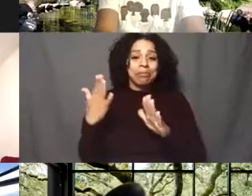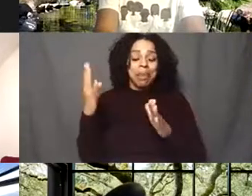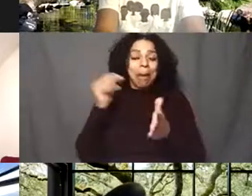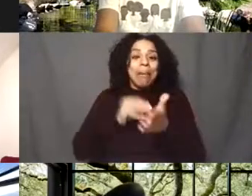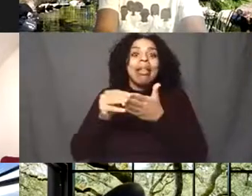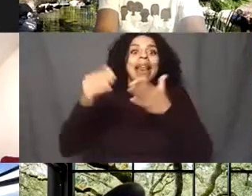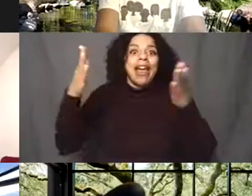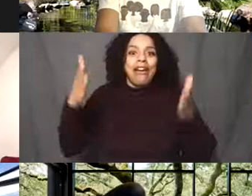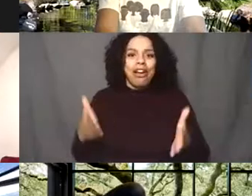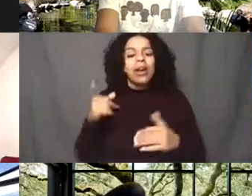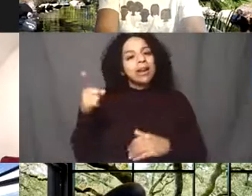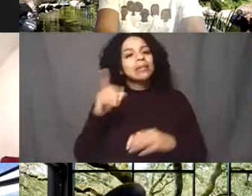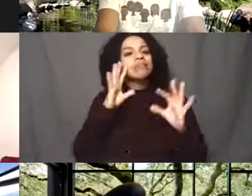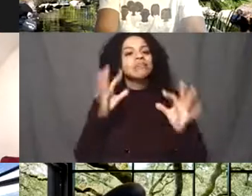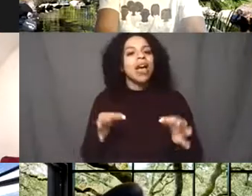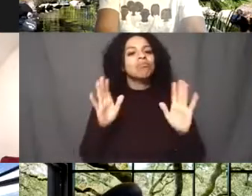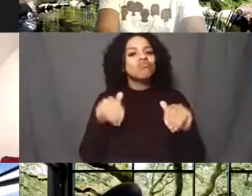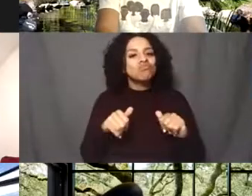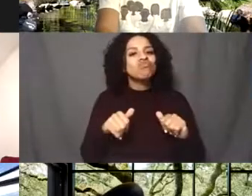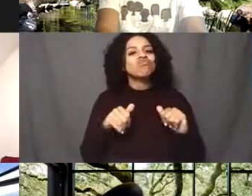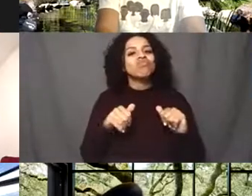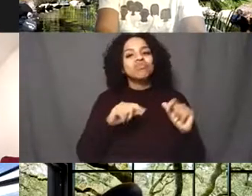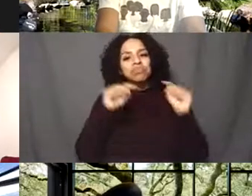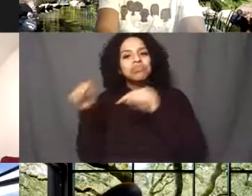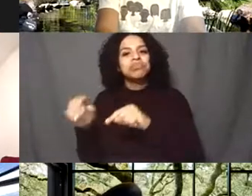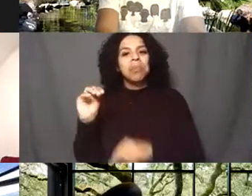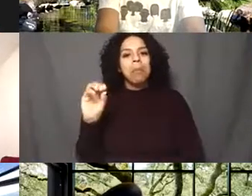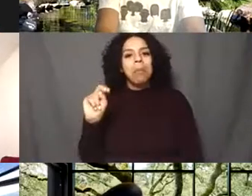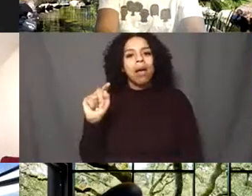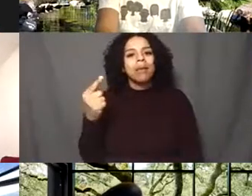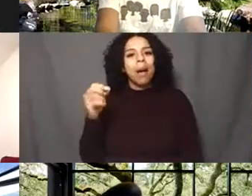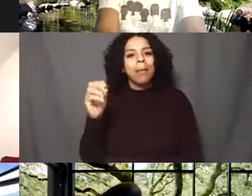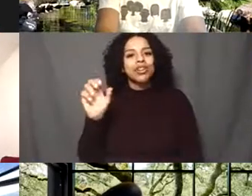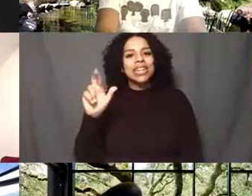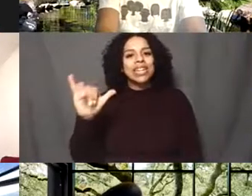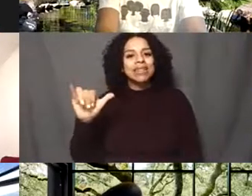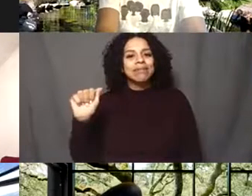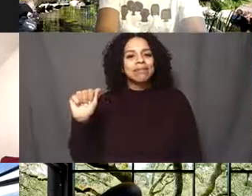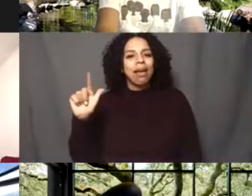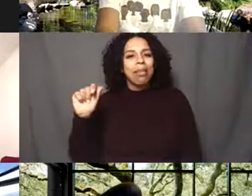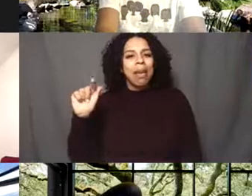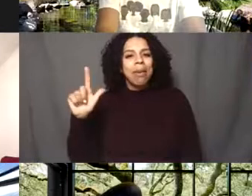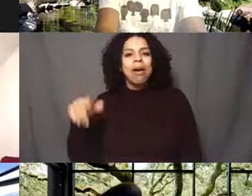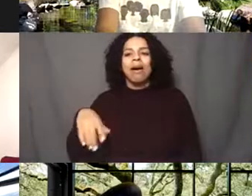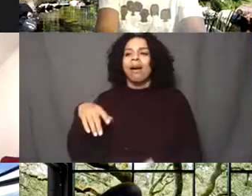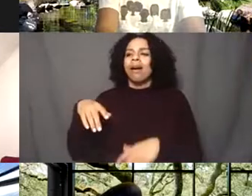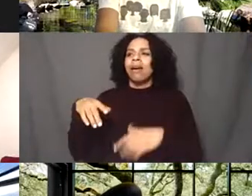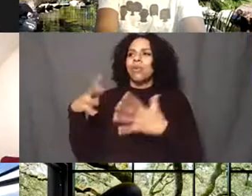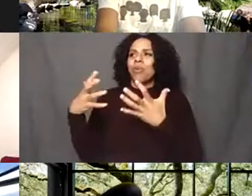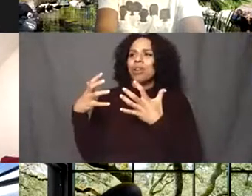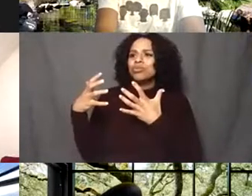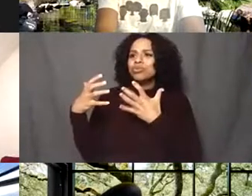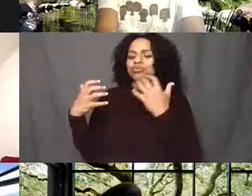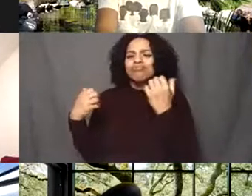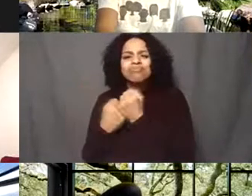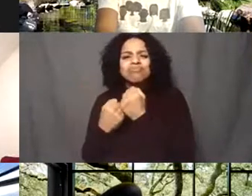Alabama, and advocate for the least of these, and to try to force a reckoning with the brutality and racial terror of lynching, and